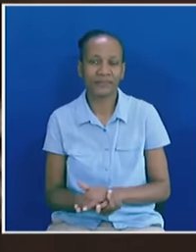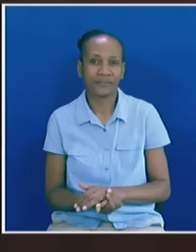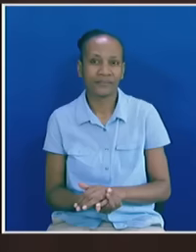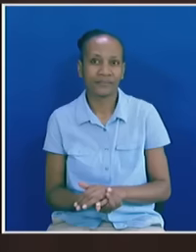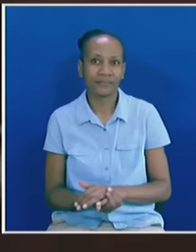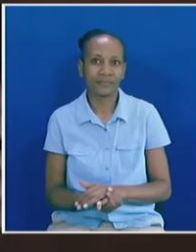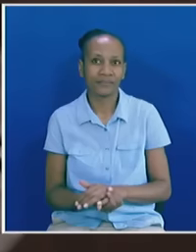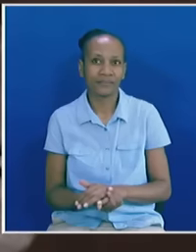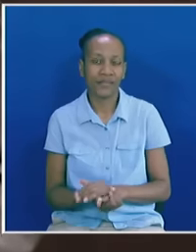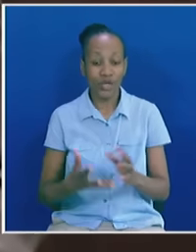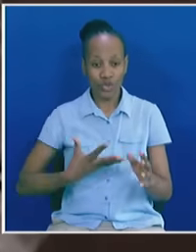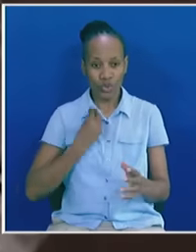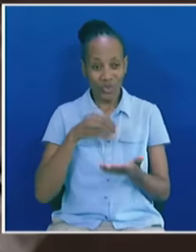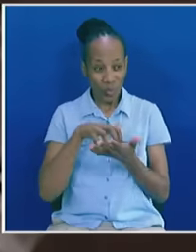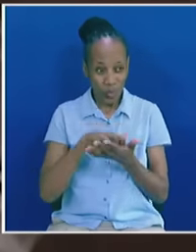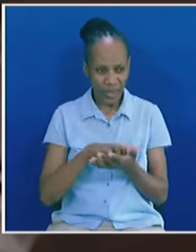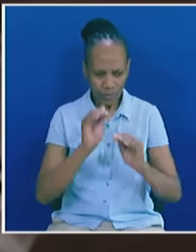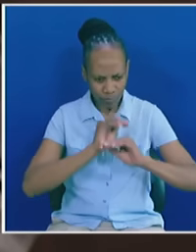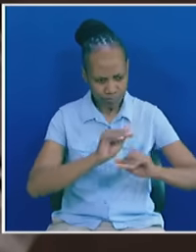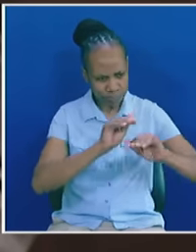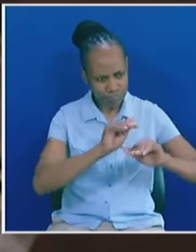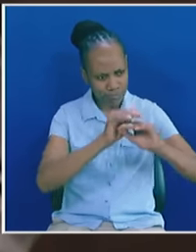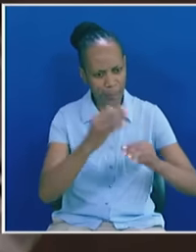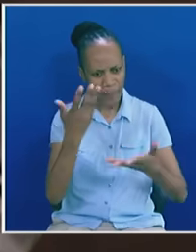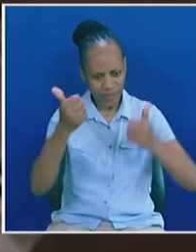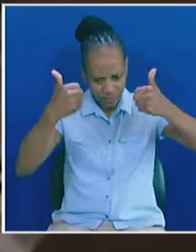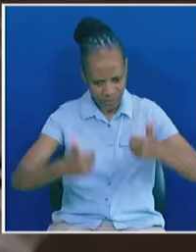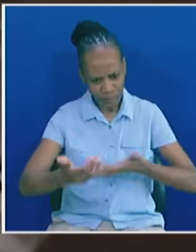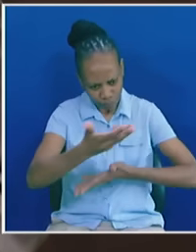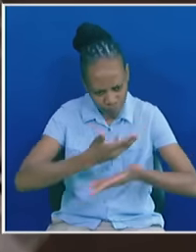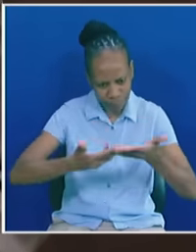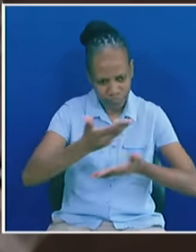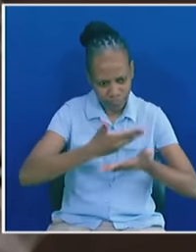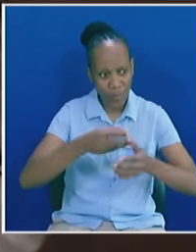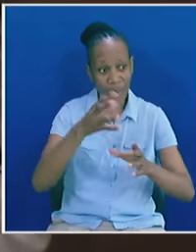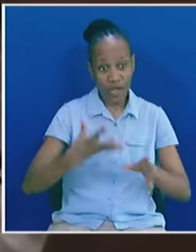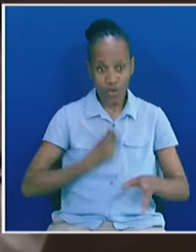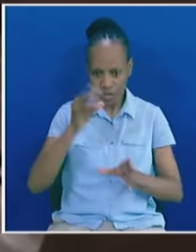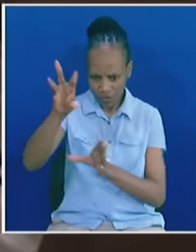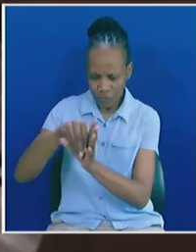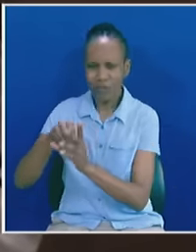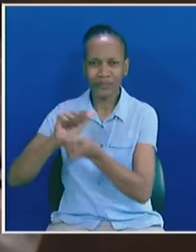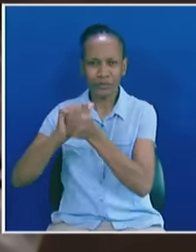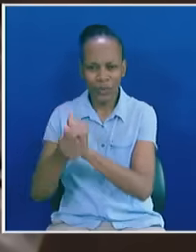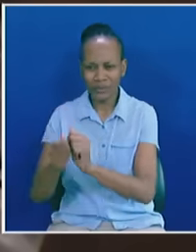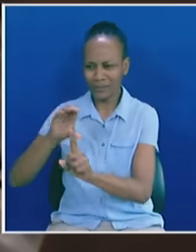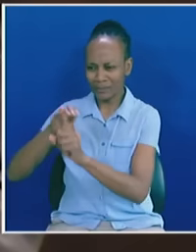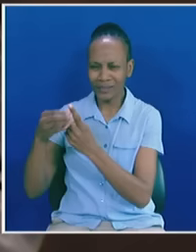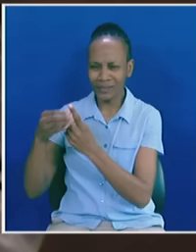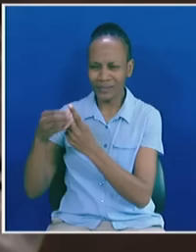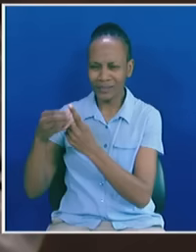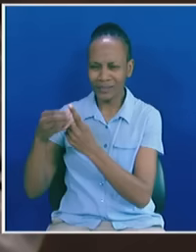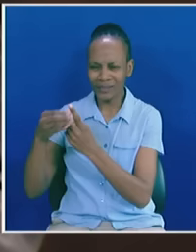vulnerability of our youth by engaging them in sports, cultural, and community activities.